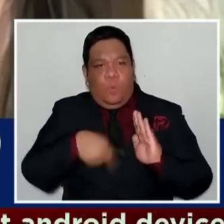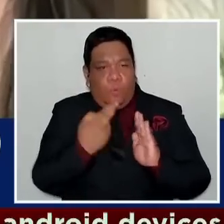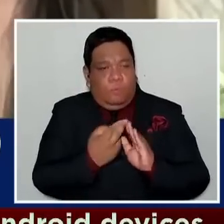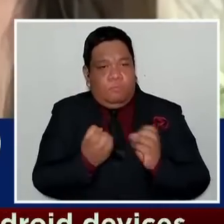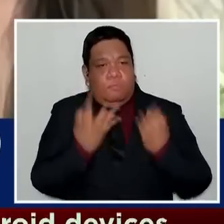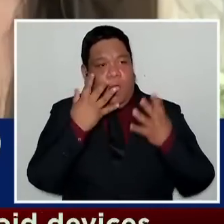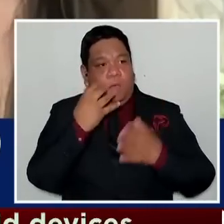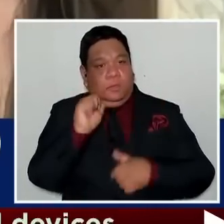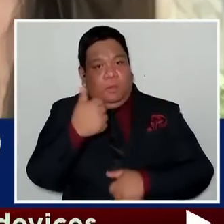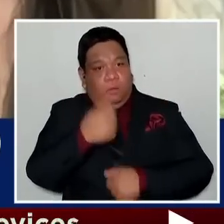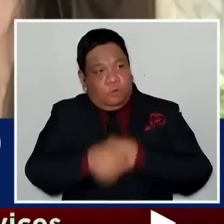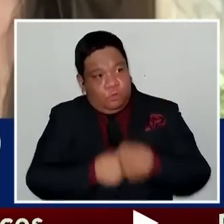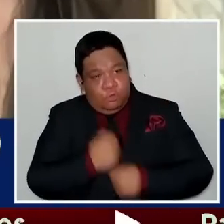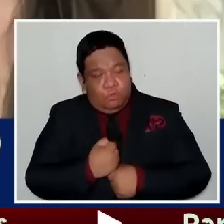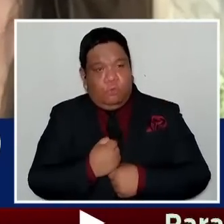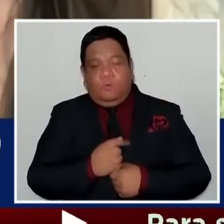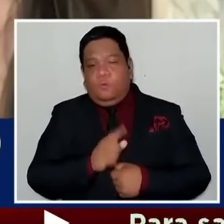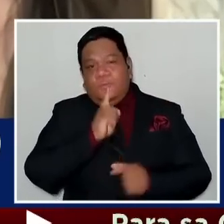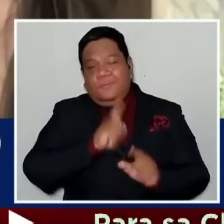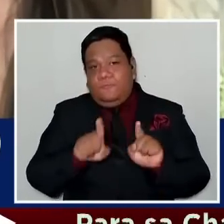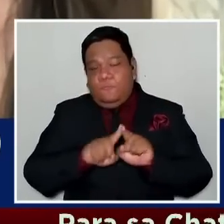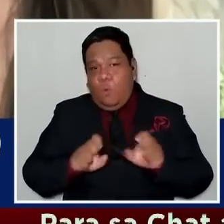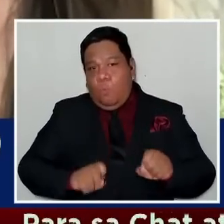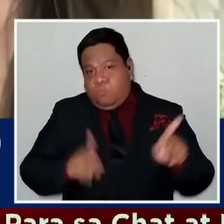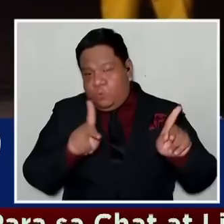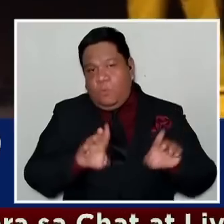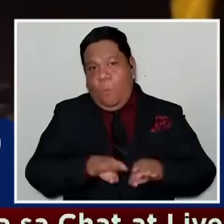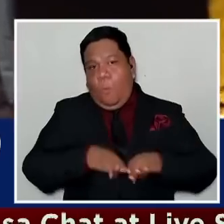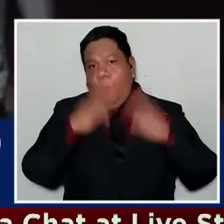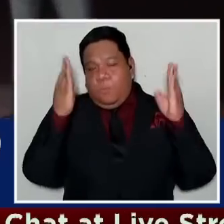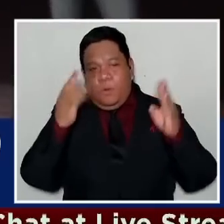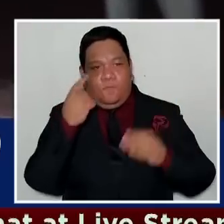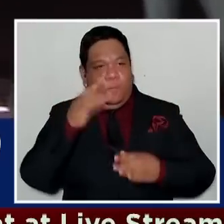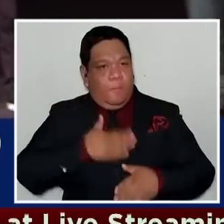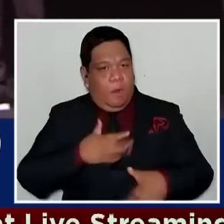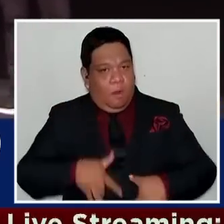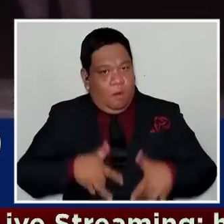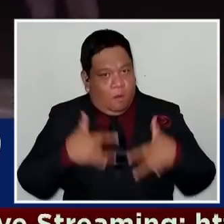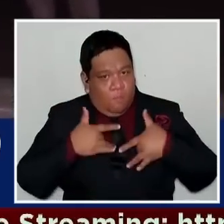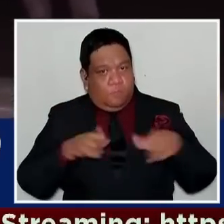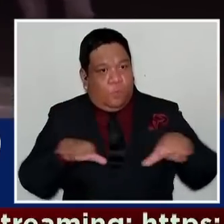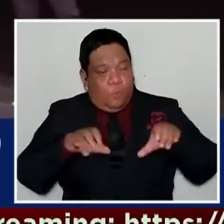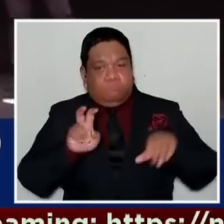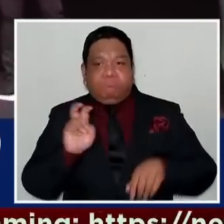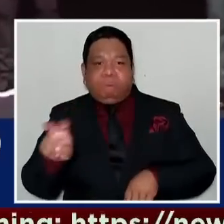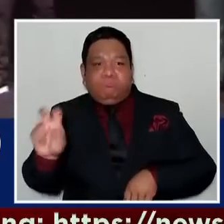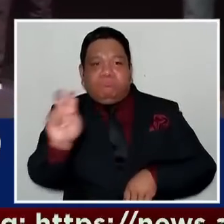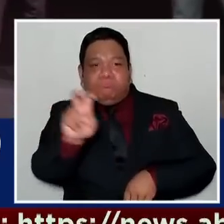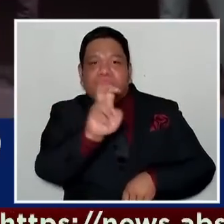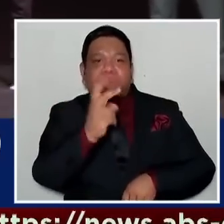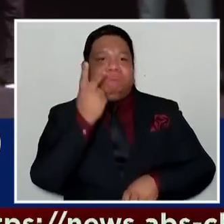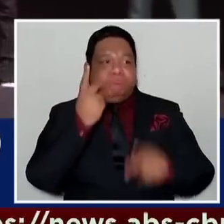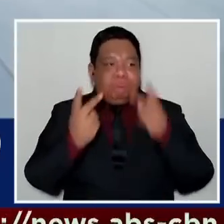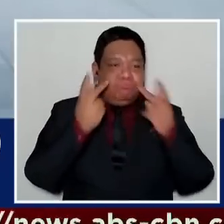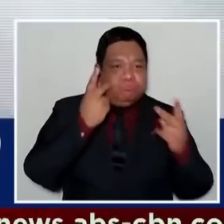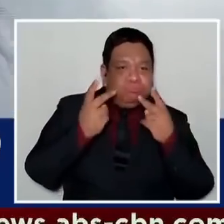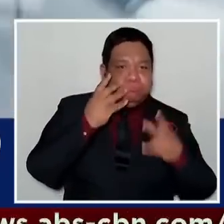lot of opportunities for me in my life professionally, and I've traveled around the world and seen things I never would have seen